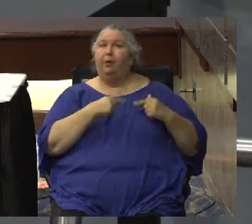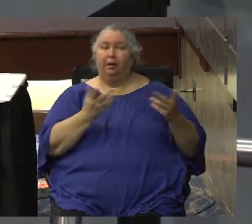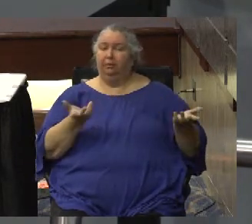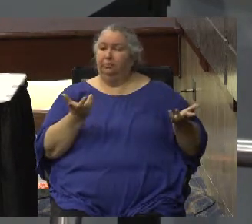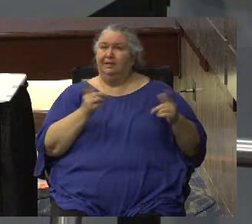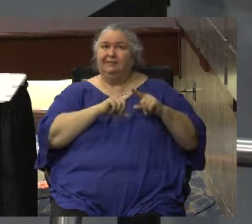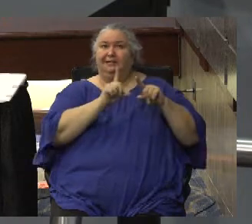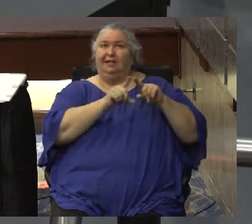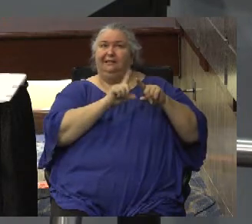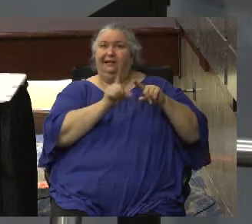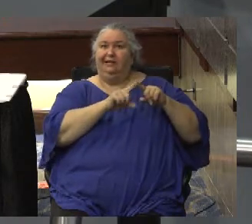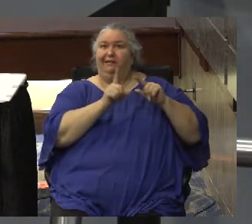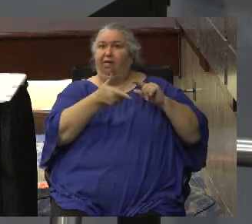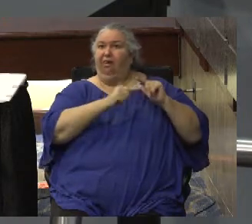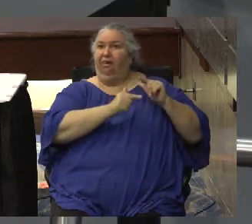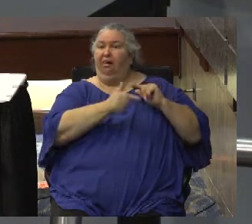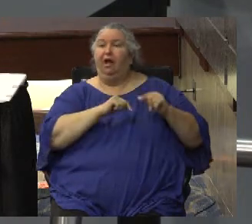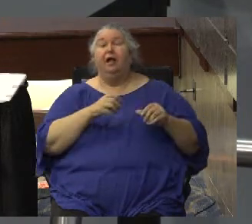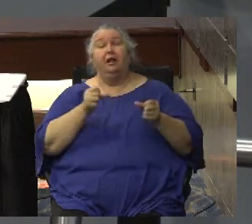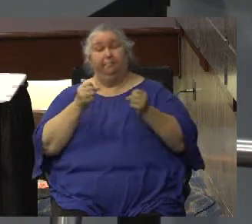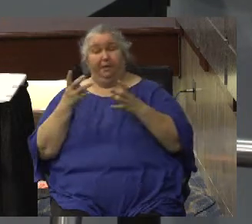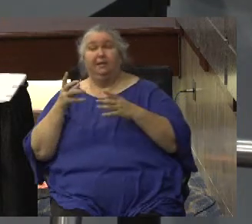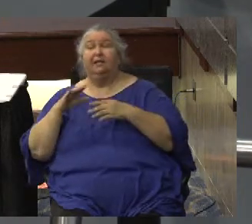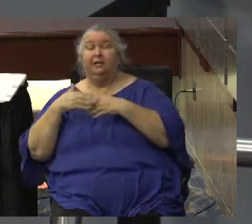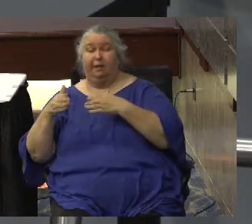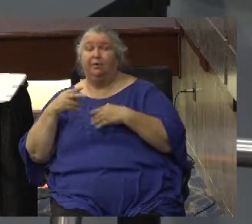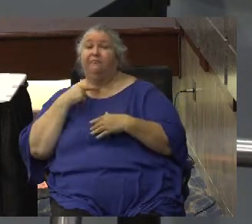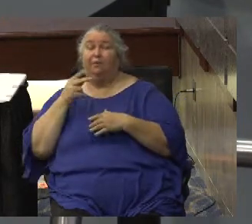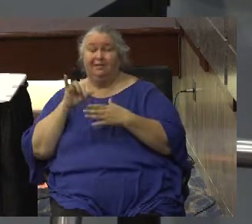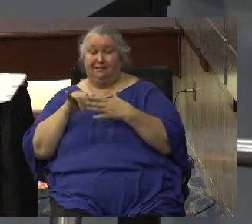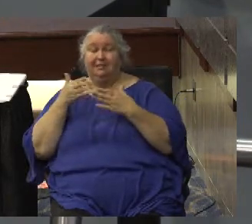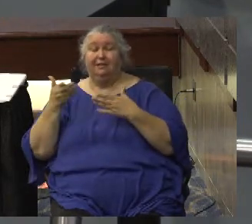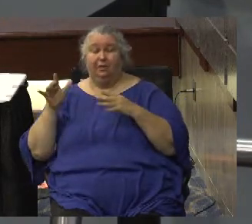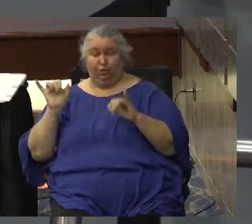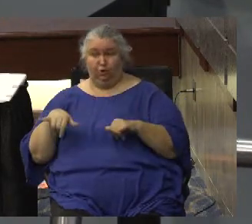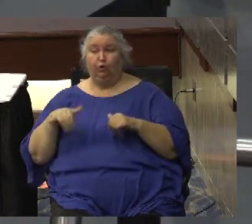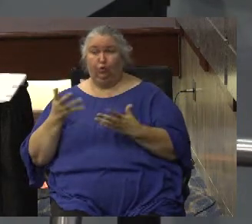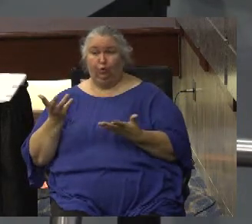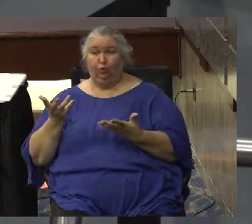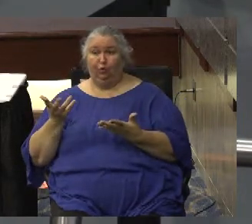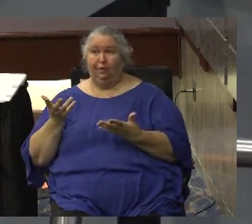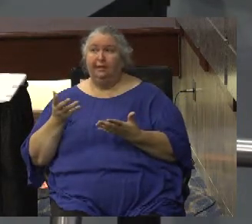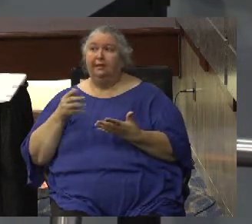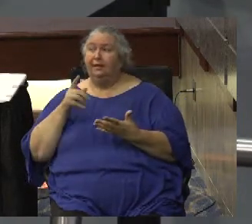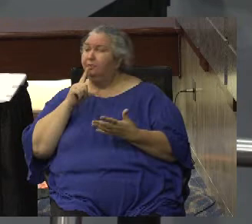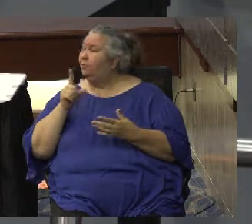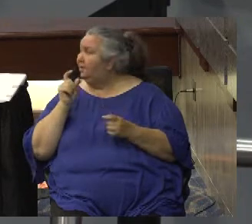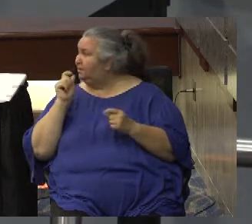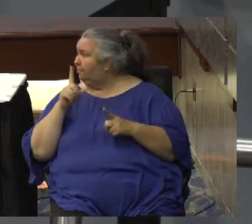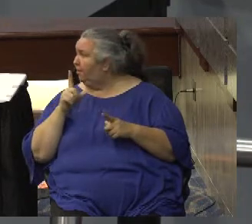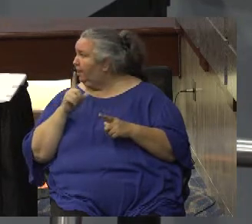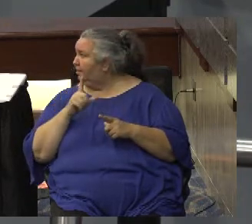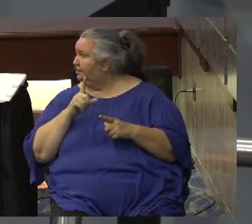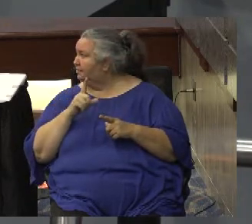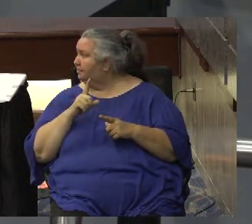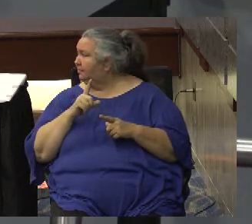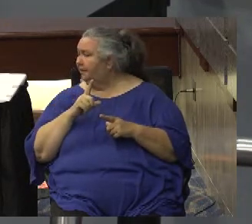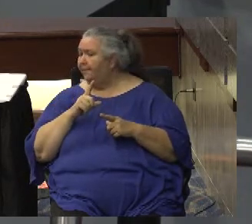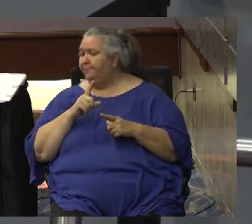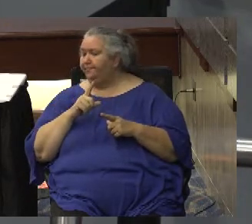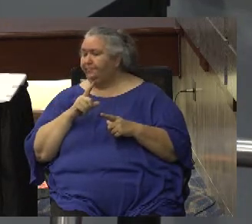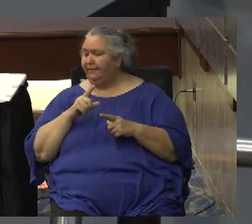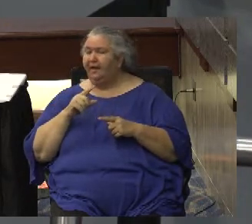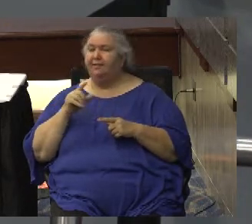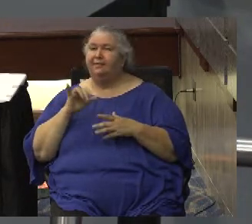And a lot of the neighbors also voiced all of these same concerns. He was really surprised, and I as well, that I, went with